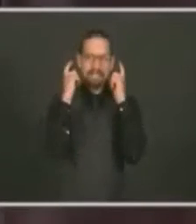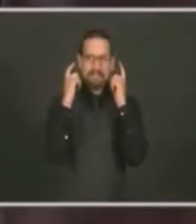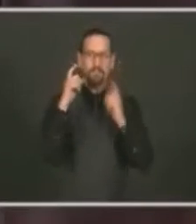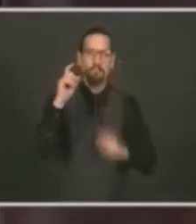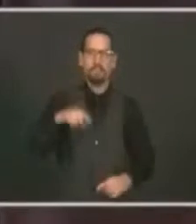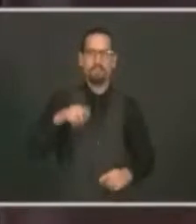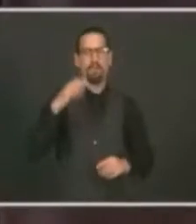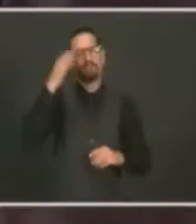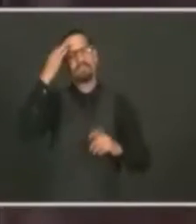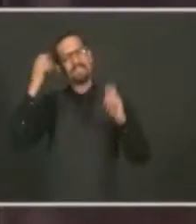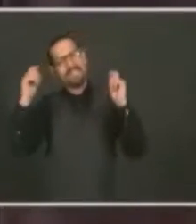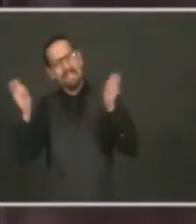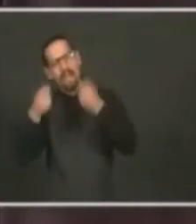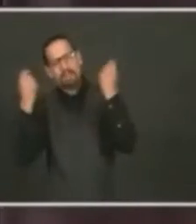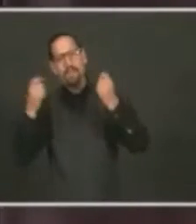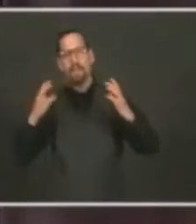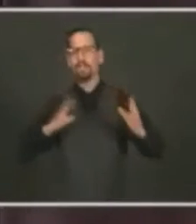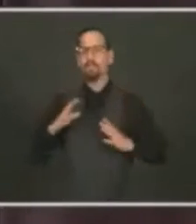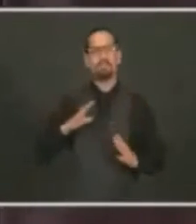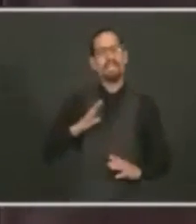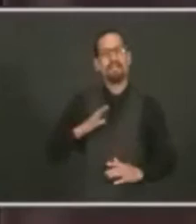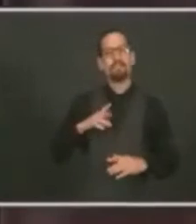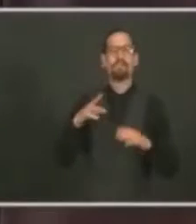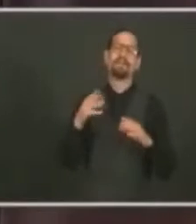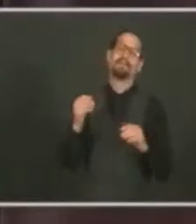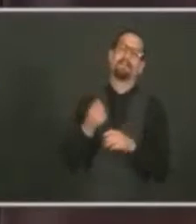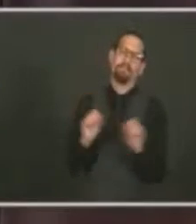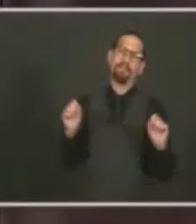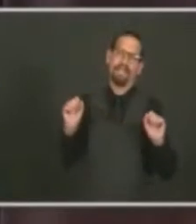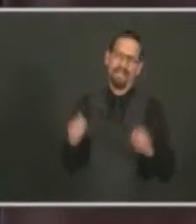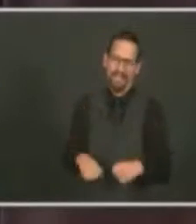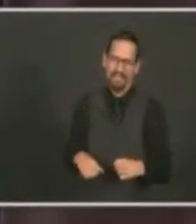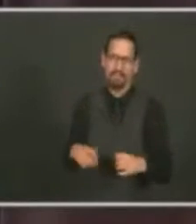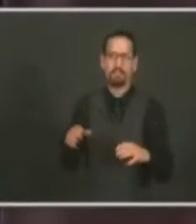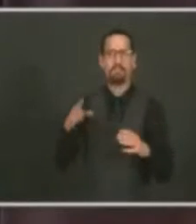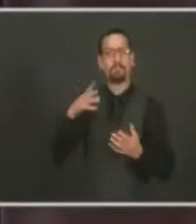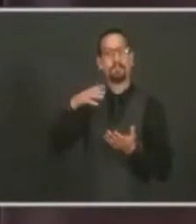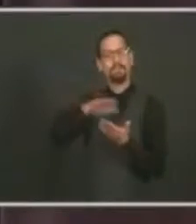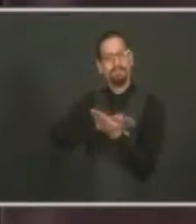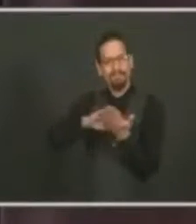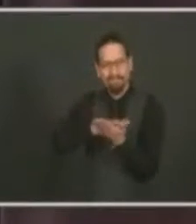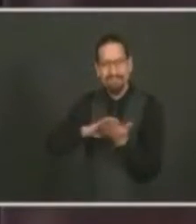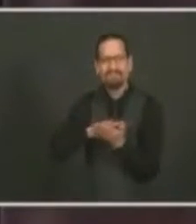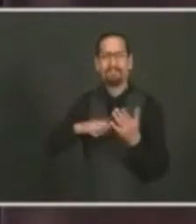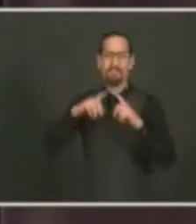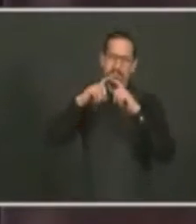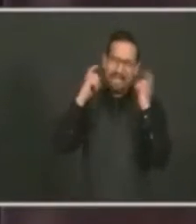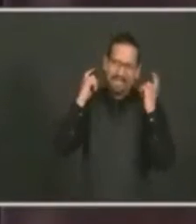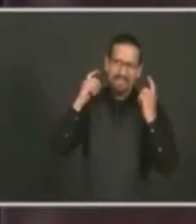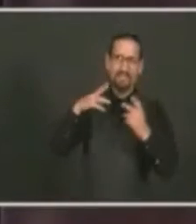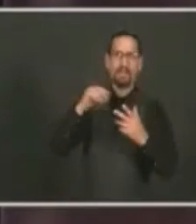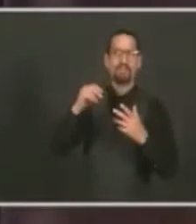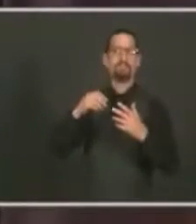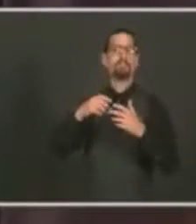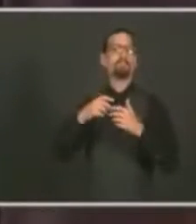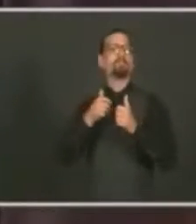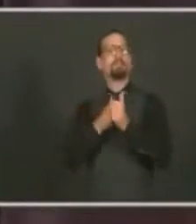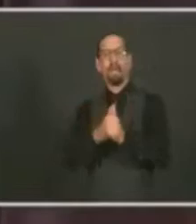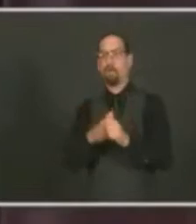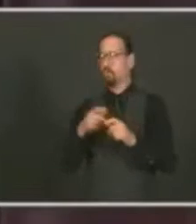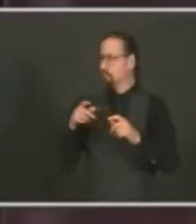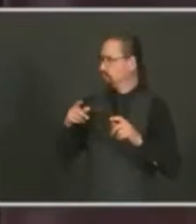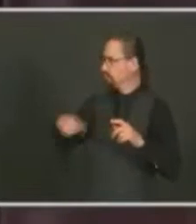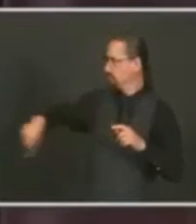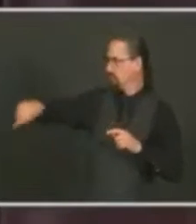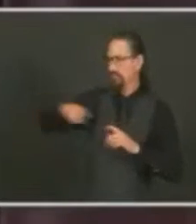safely. Wearing a mask is key, using the hand sanitizer, and following the additional steps that